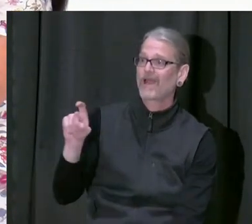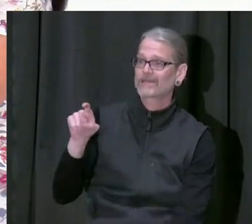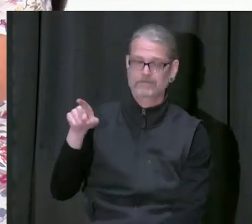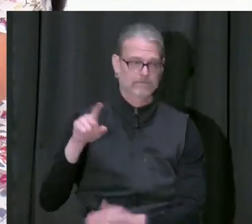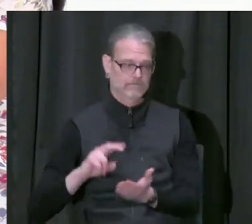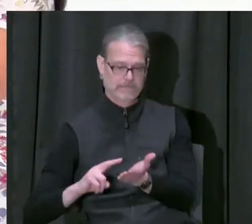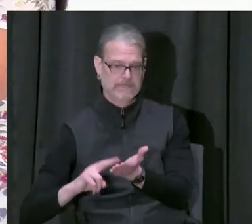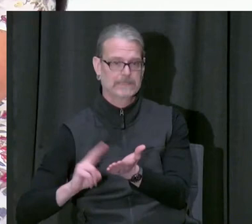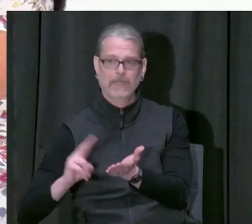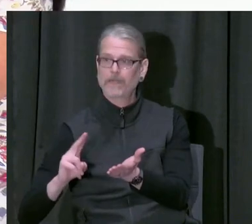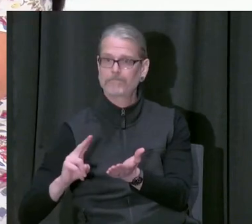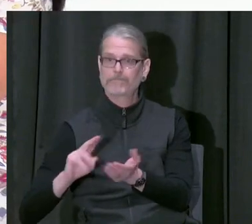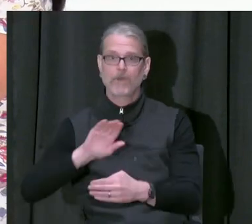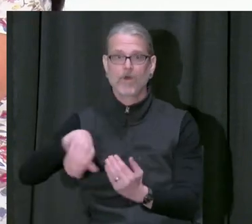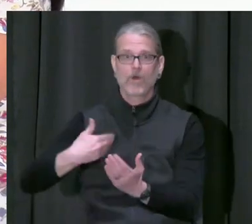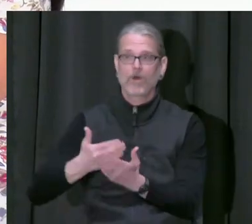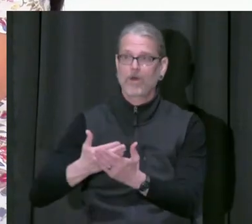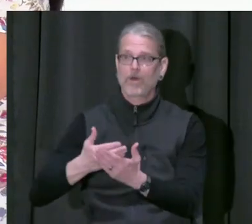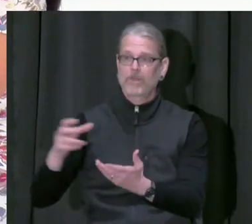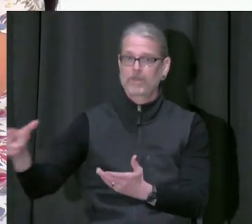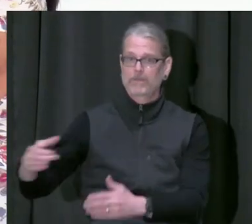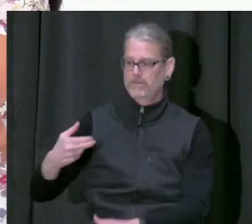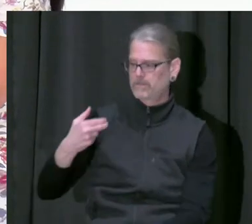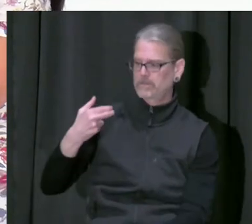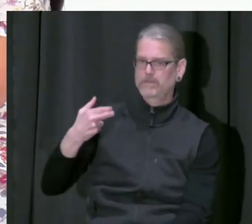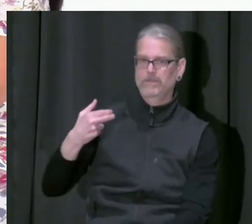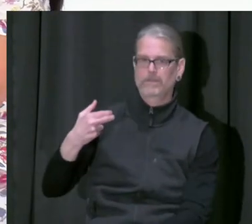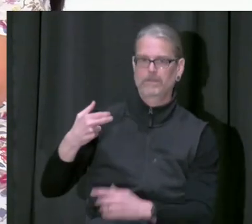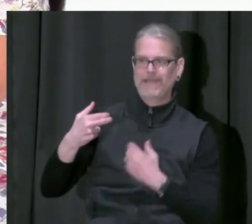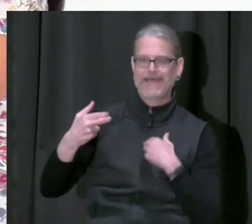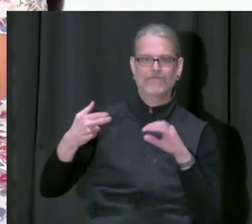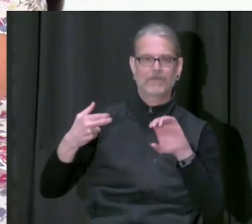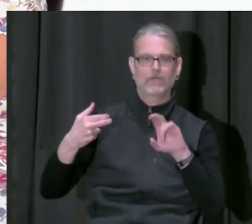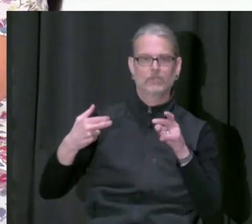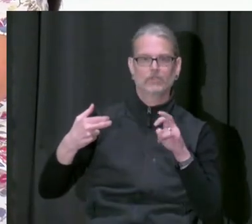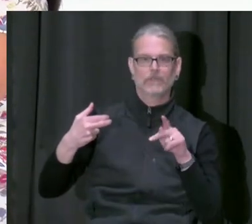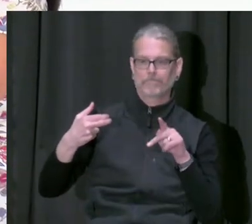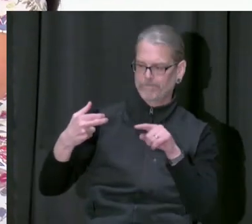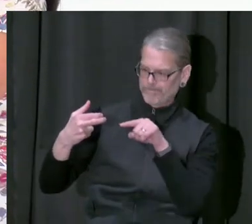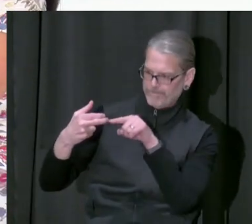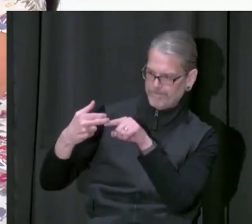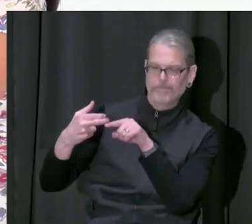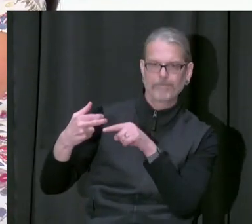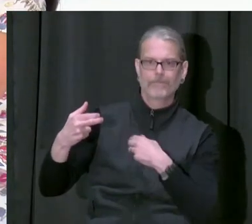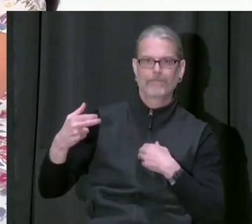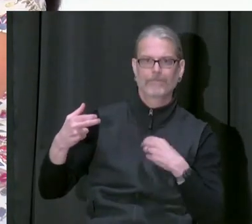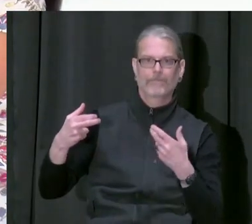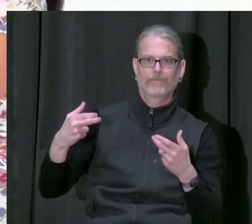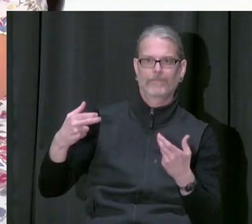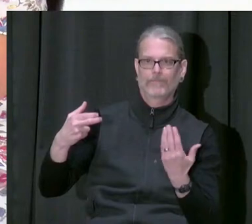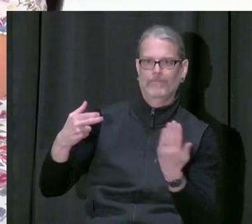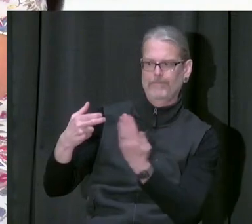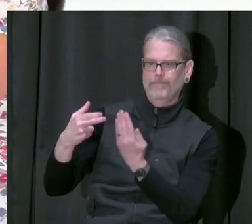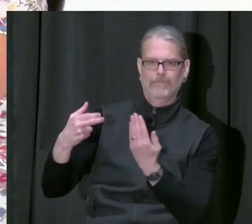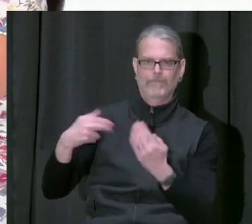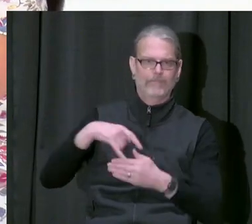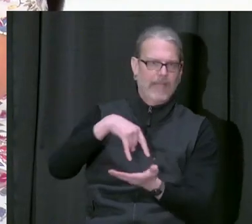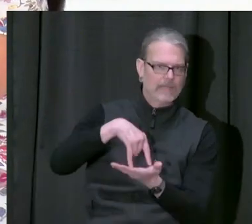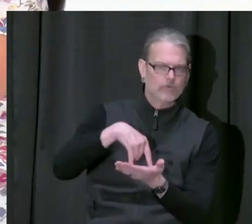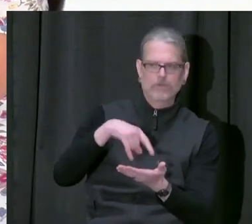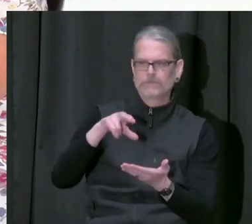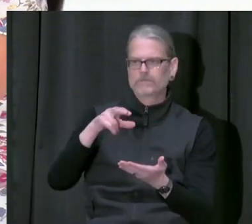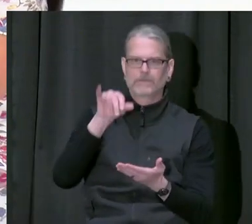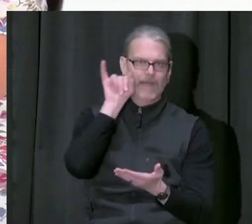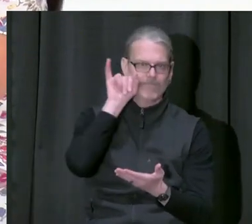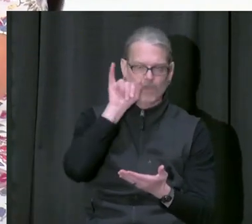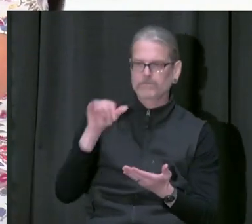up. All your prescriptions come with an RFID chip at the bottom. You use your iPhone, Android phone, whatever, scan it, it